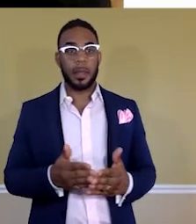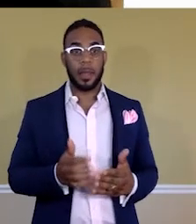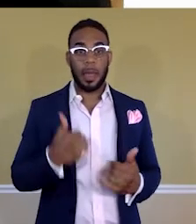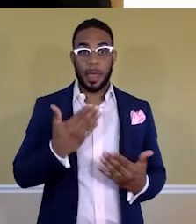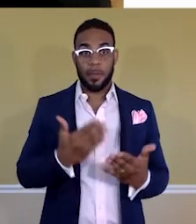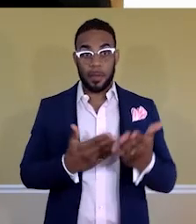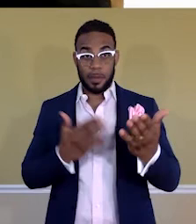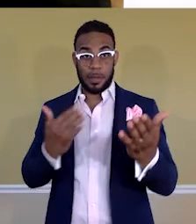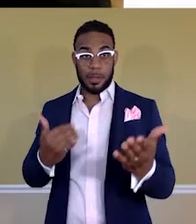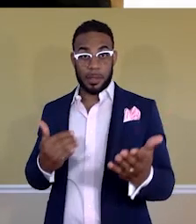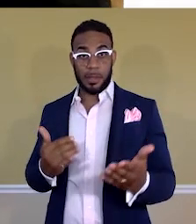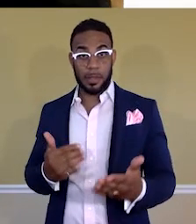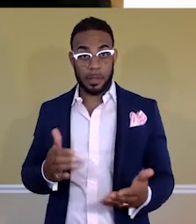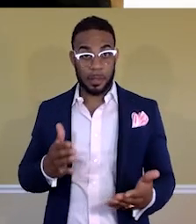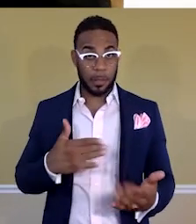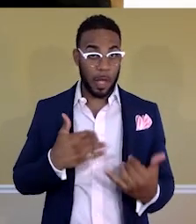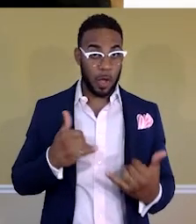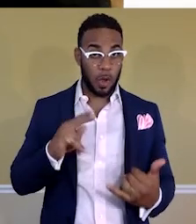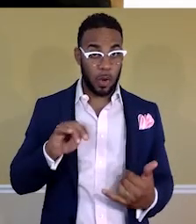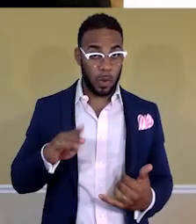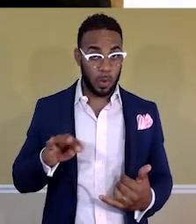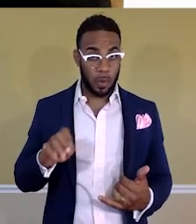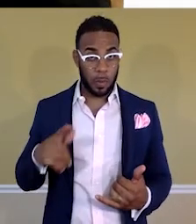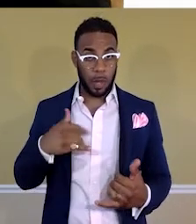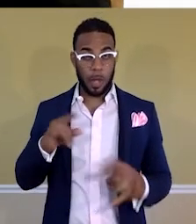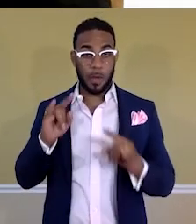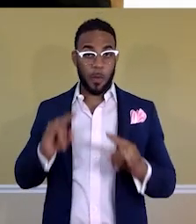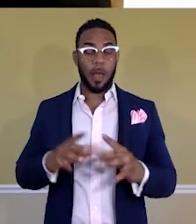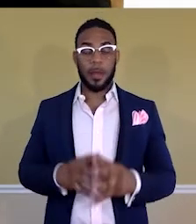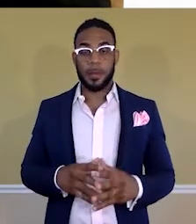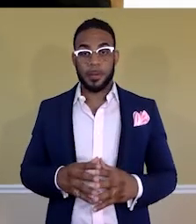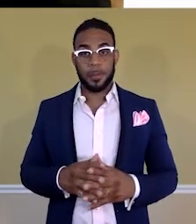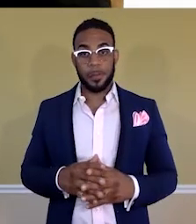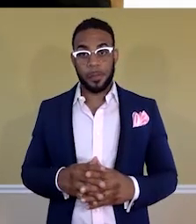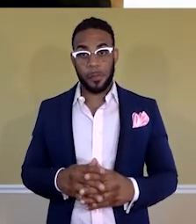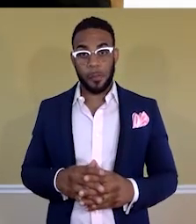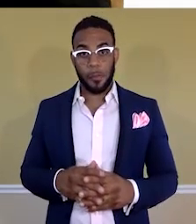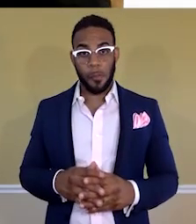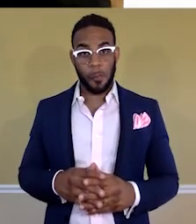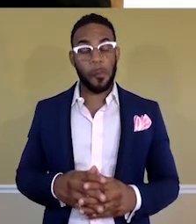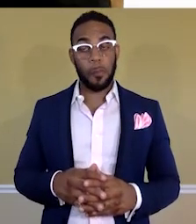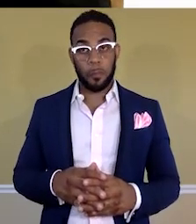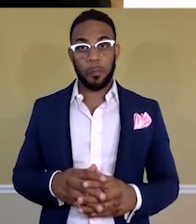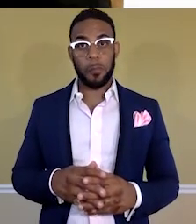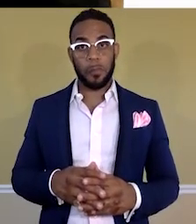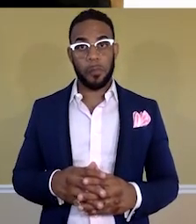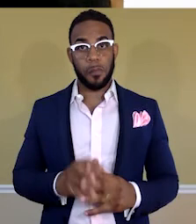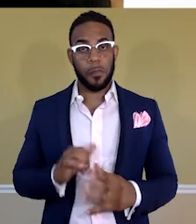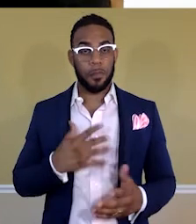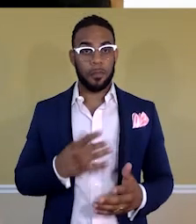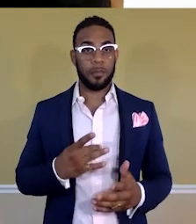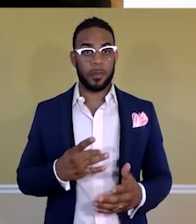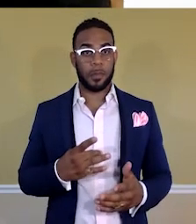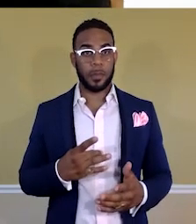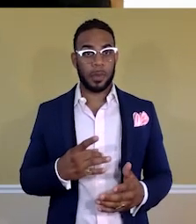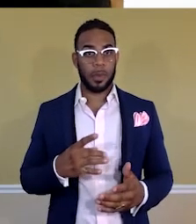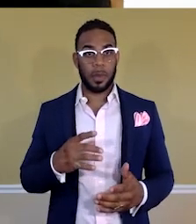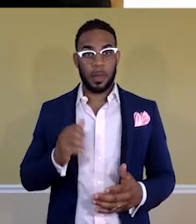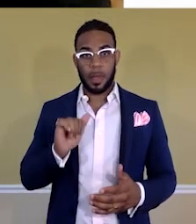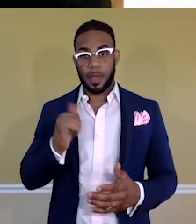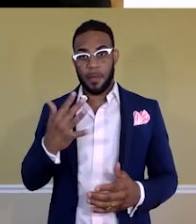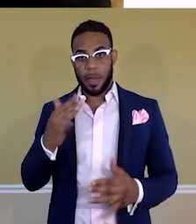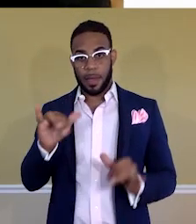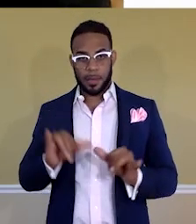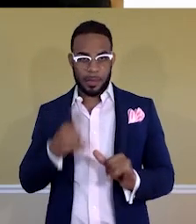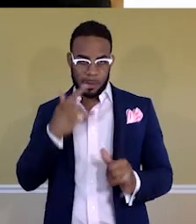here today, this is my current notebook that I'm rocking. But yeah, I like A5